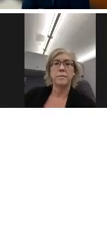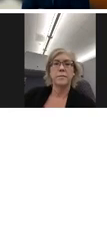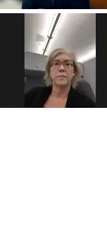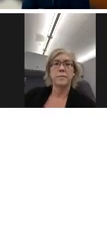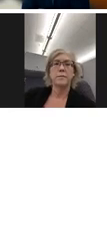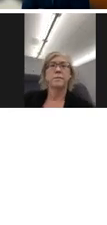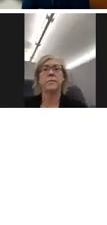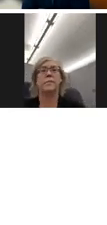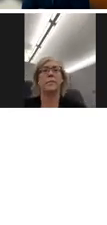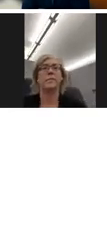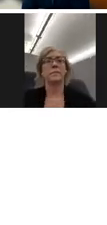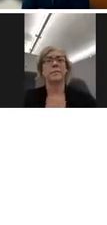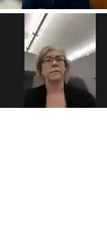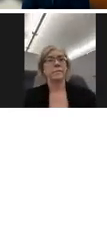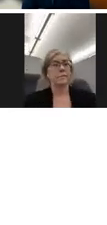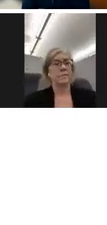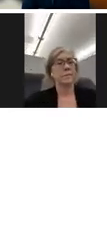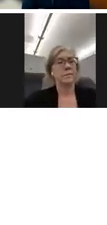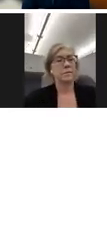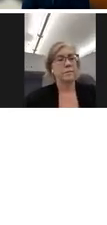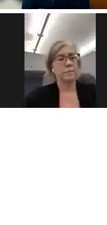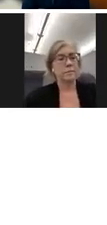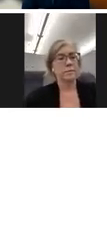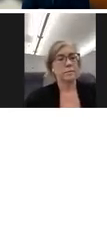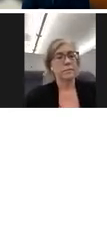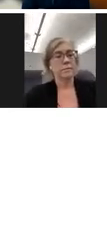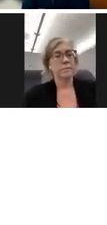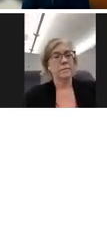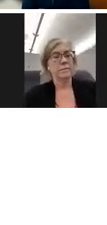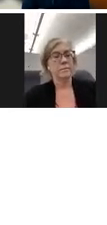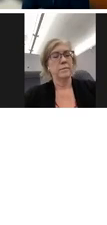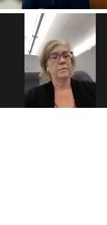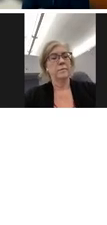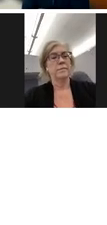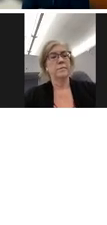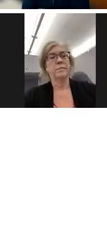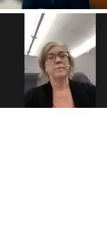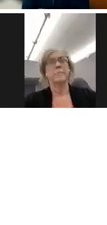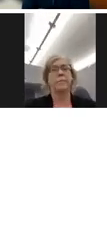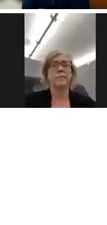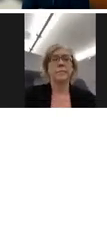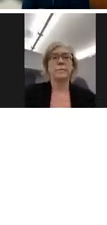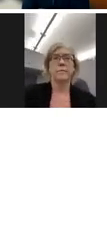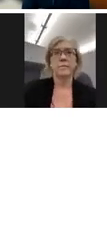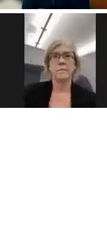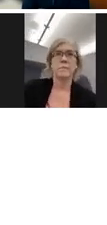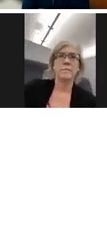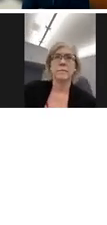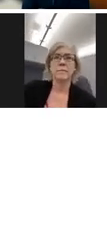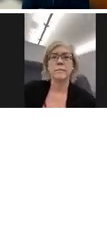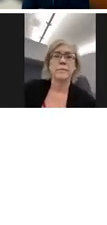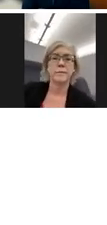have had staff that have worked out at Rio Consumers Correctional Institute in the same capacity of